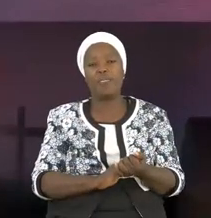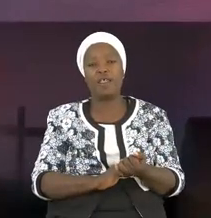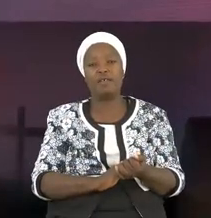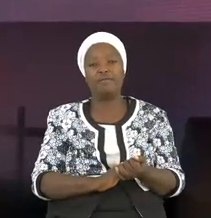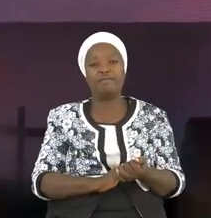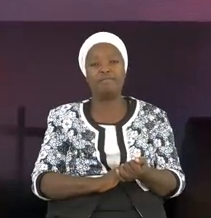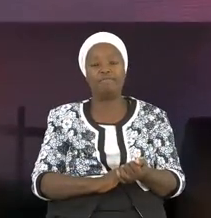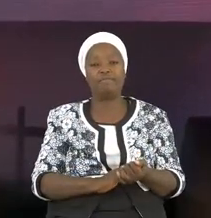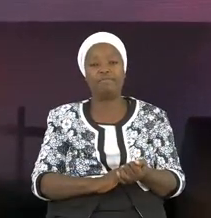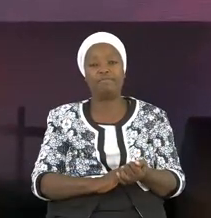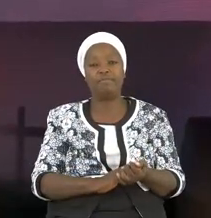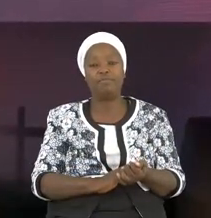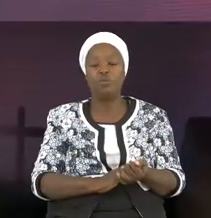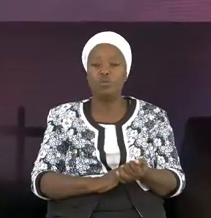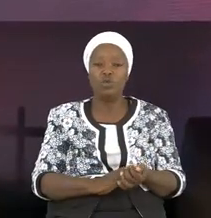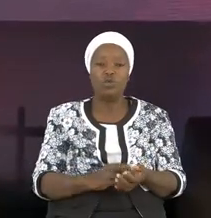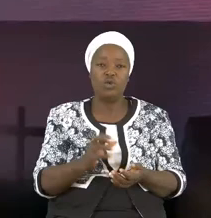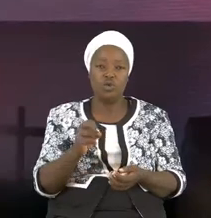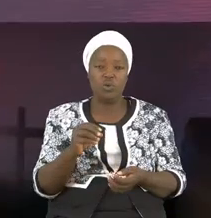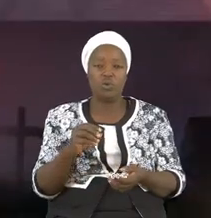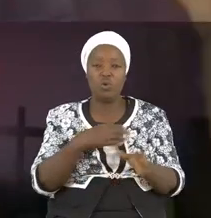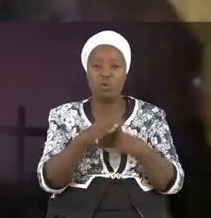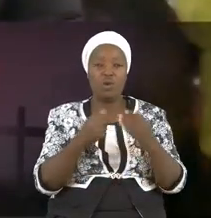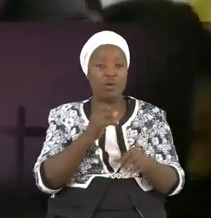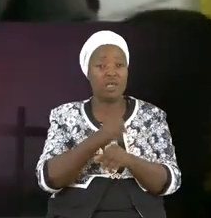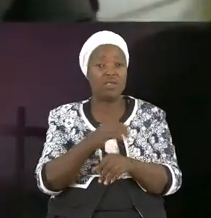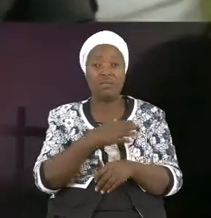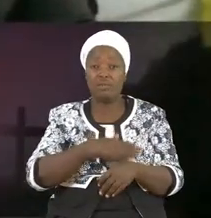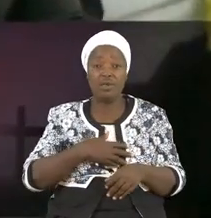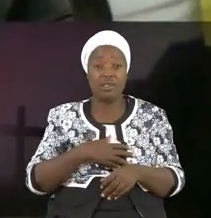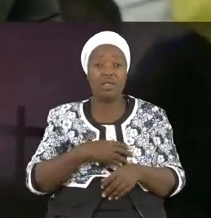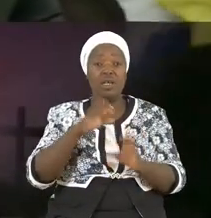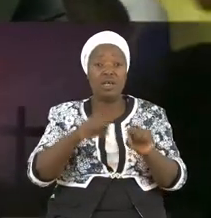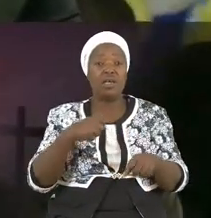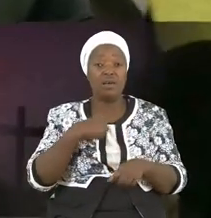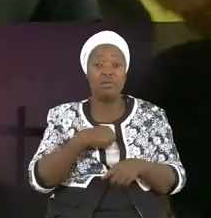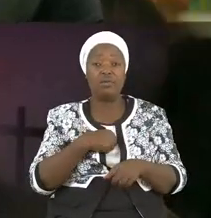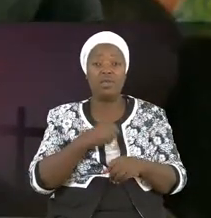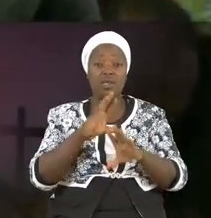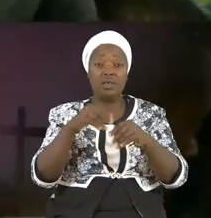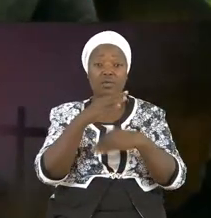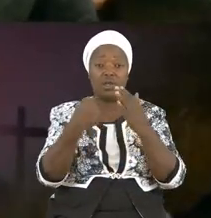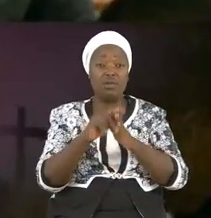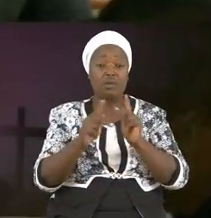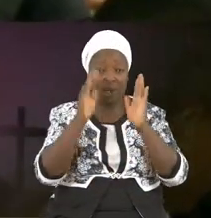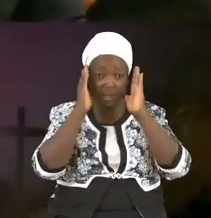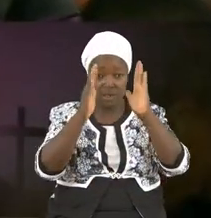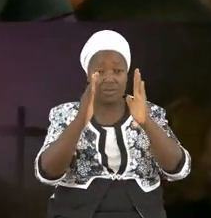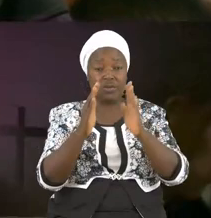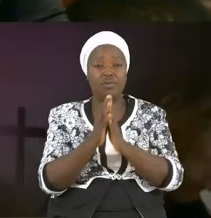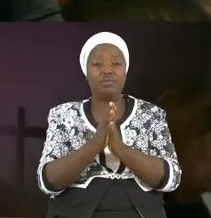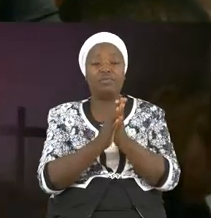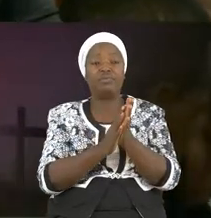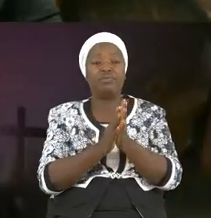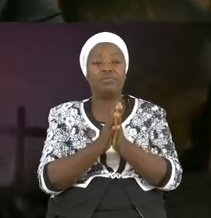And so our counselors, please, can we give all the people attention? Let no one be